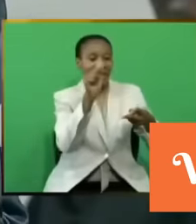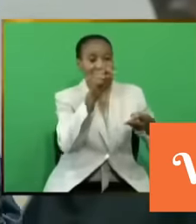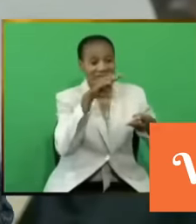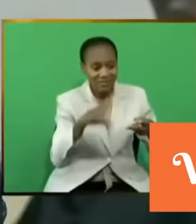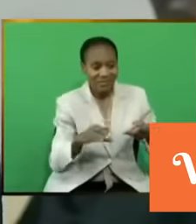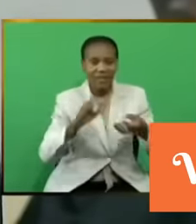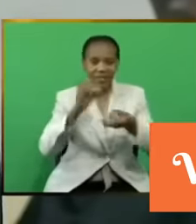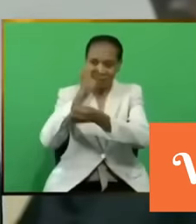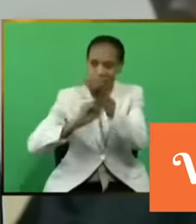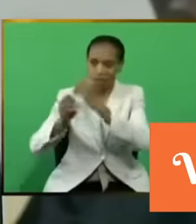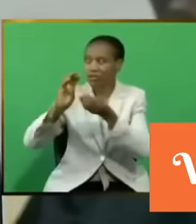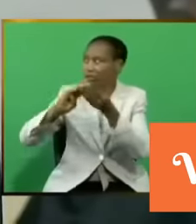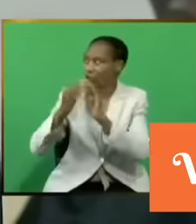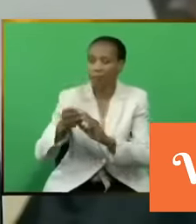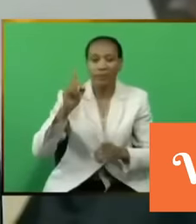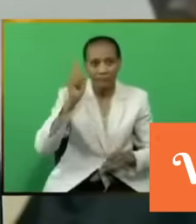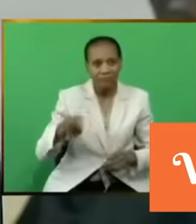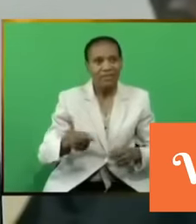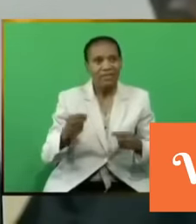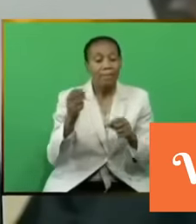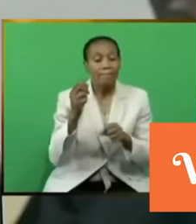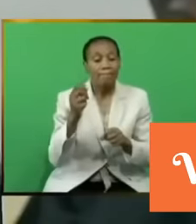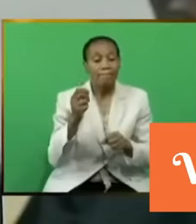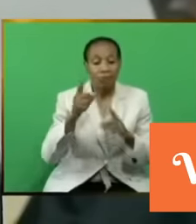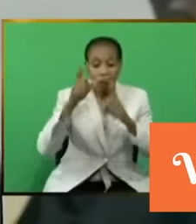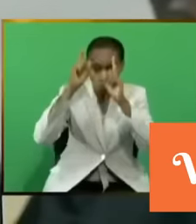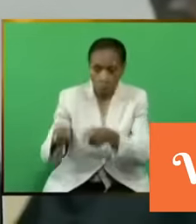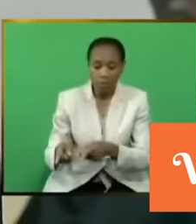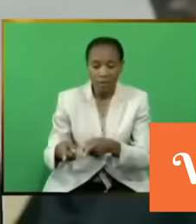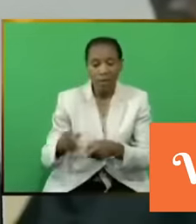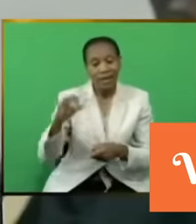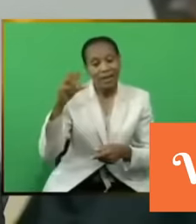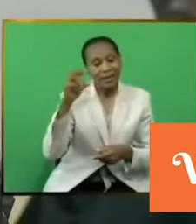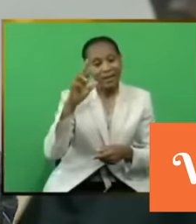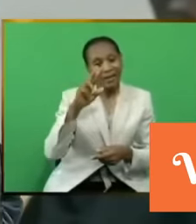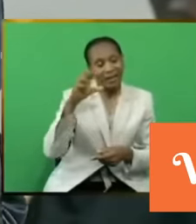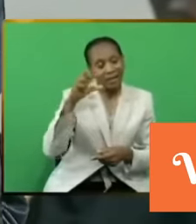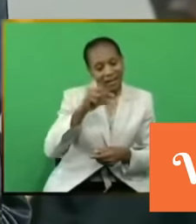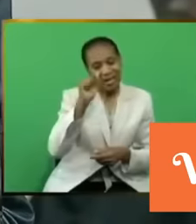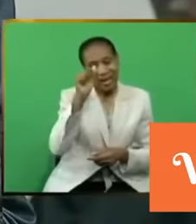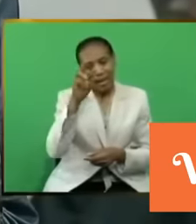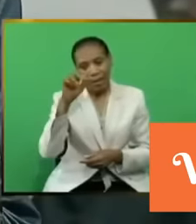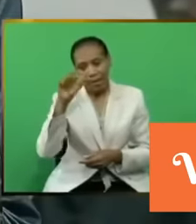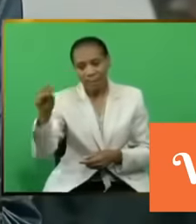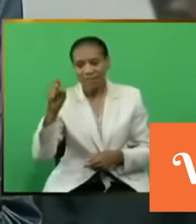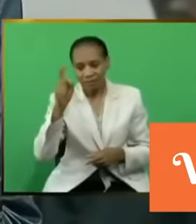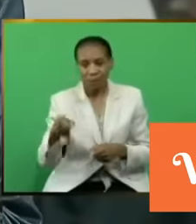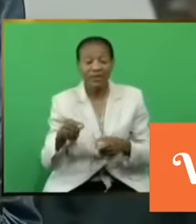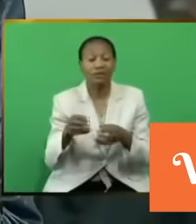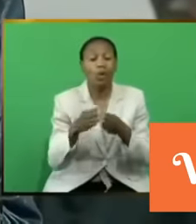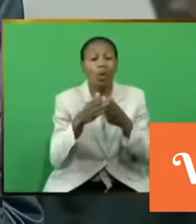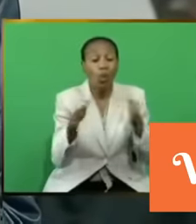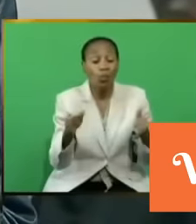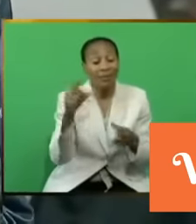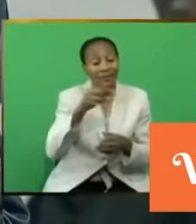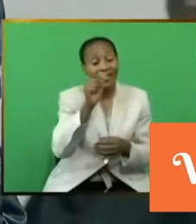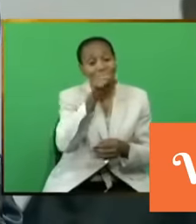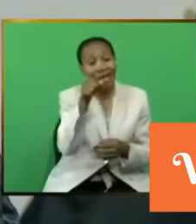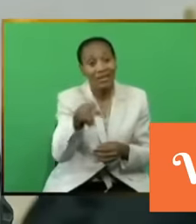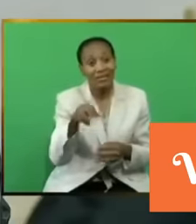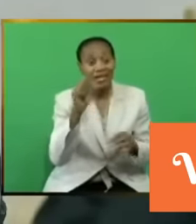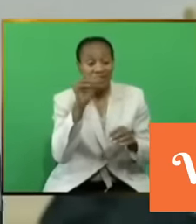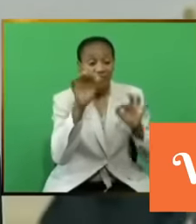international community should order Hamas to destroy all tunnels under Gaza, particularly those leading